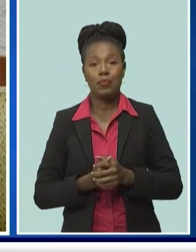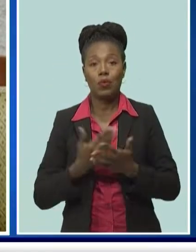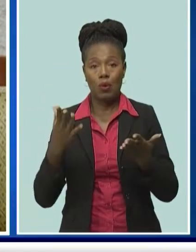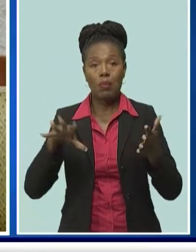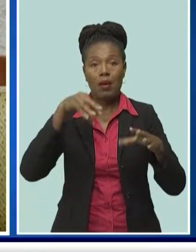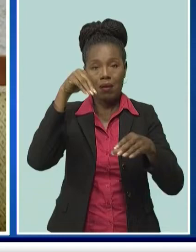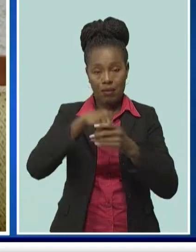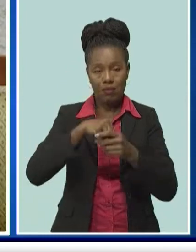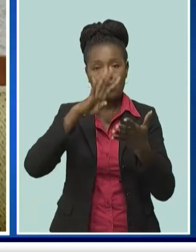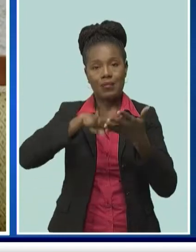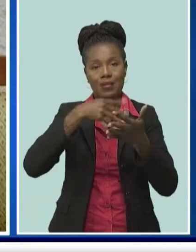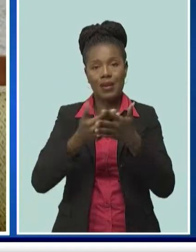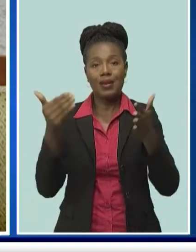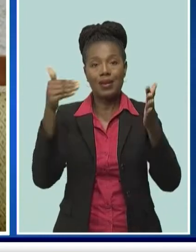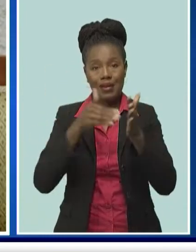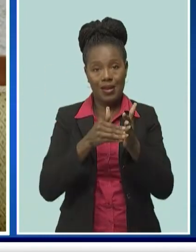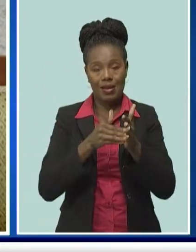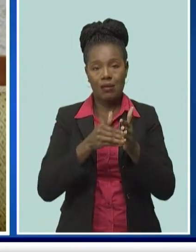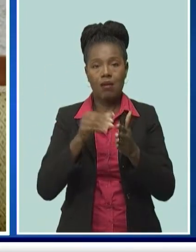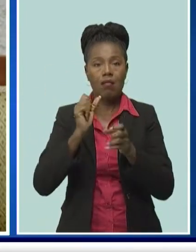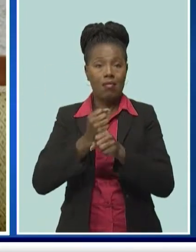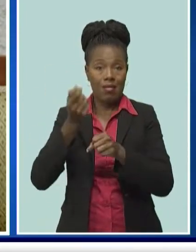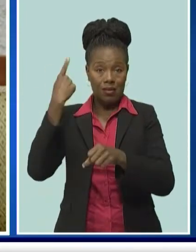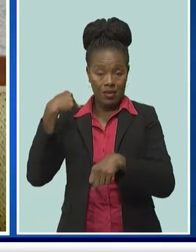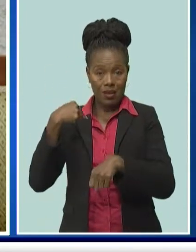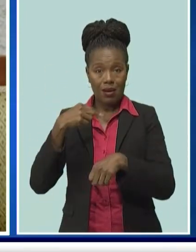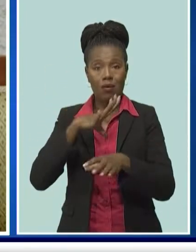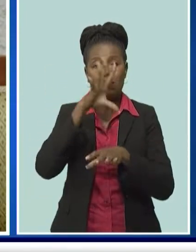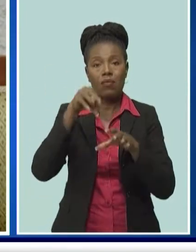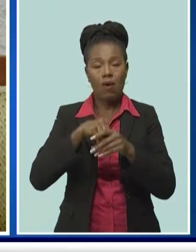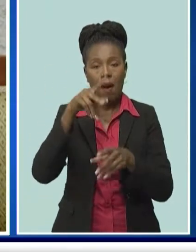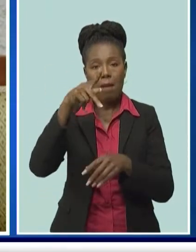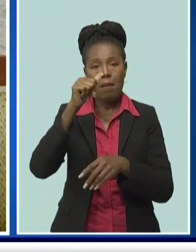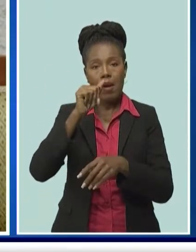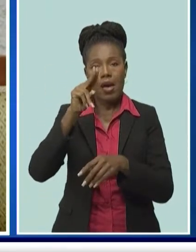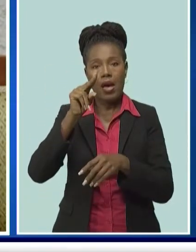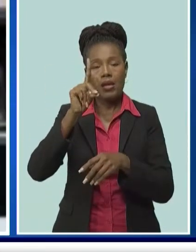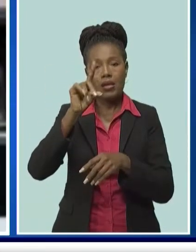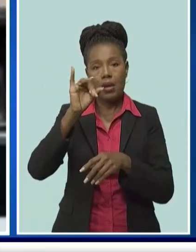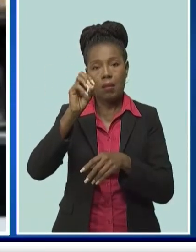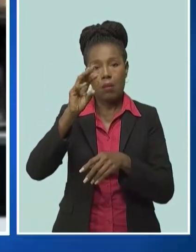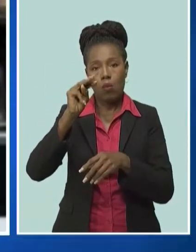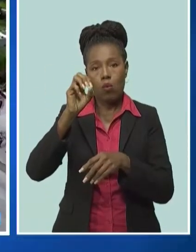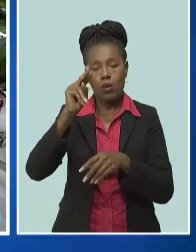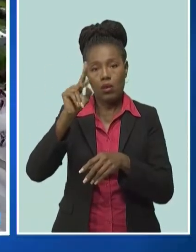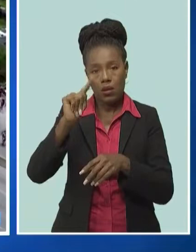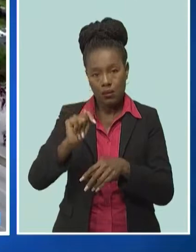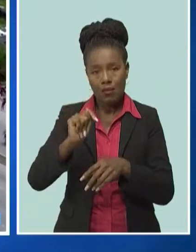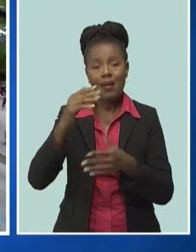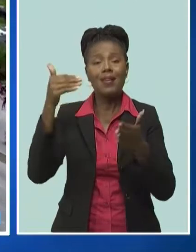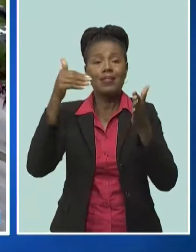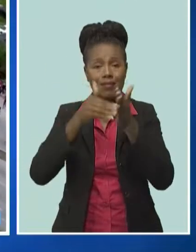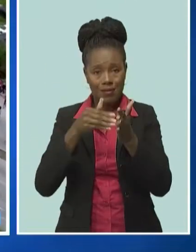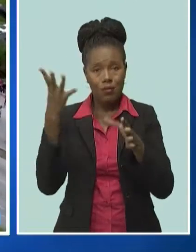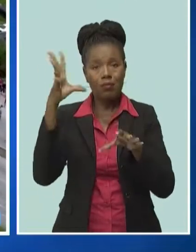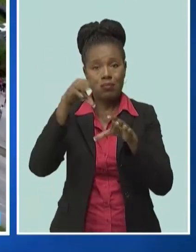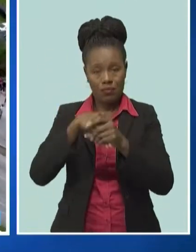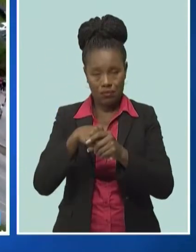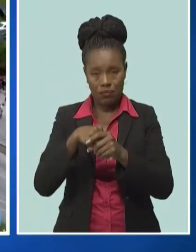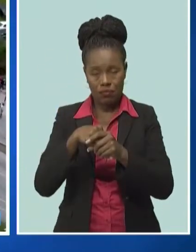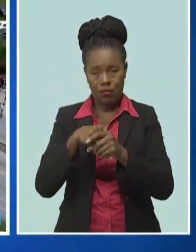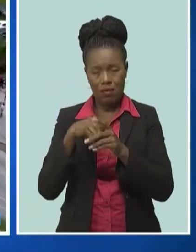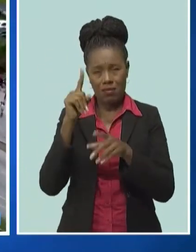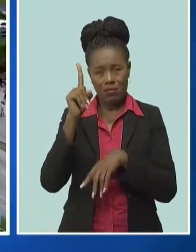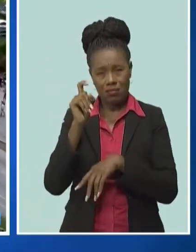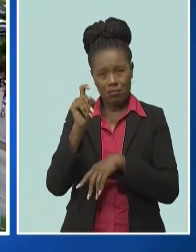we moved to Pandemonium, and that was extremely successful, so that will return. Perhaps one of the most asked questions will be about the